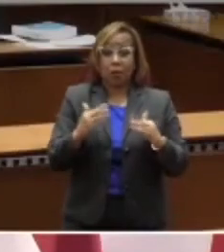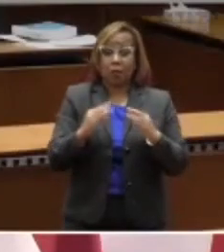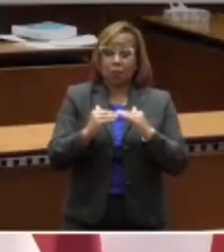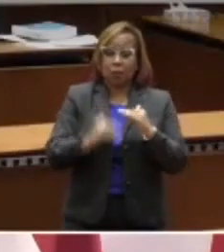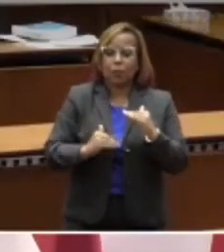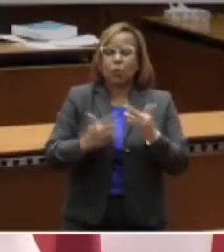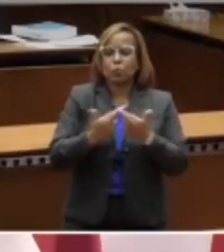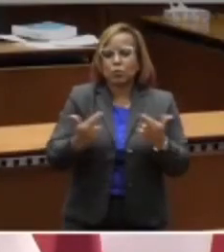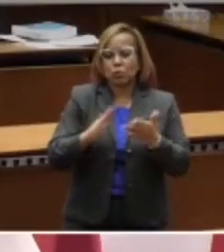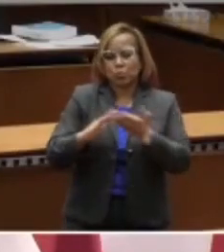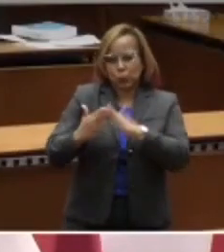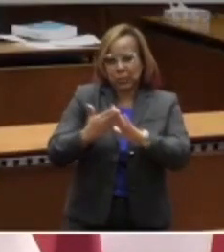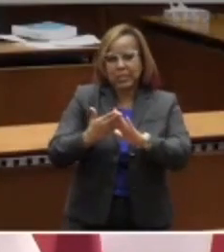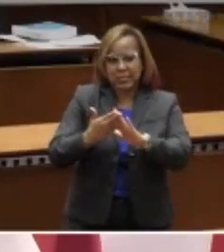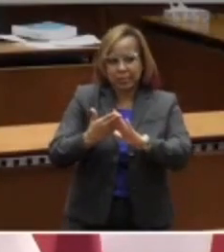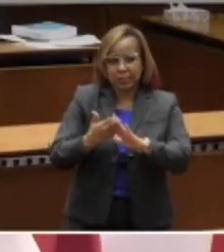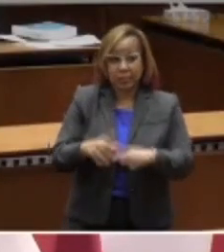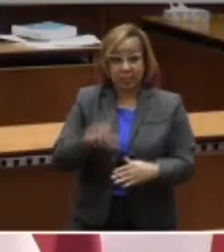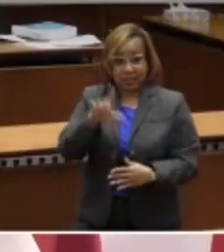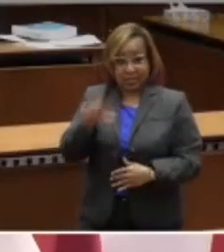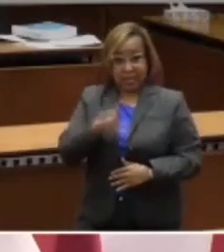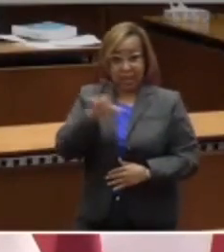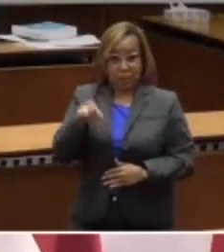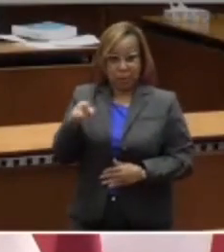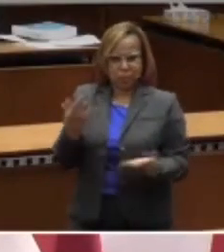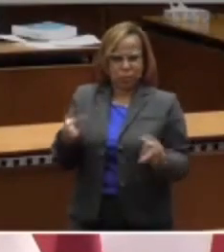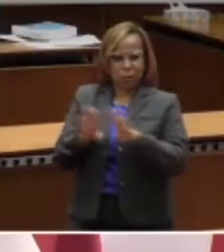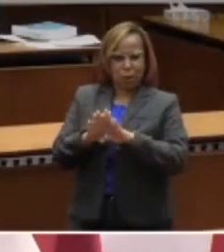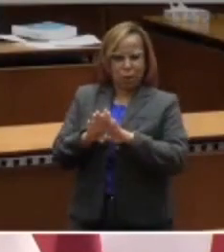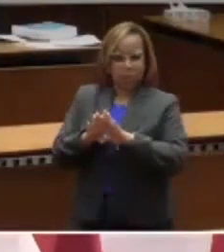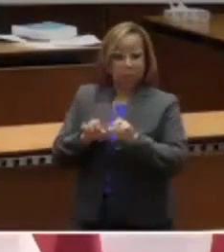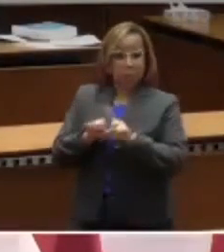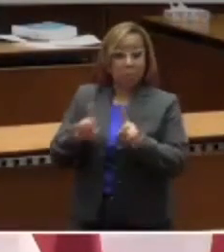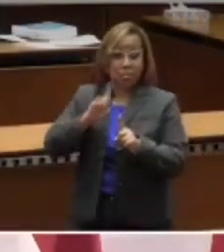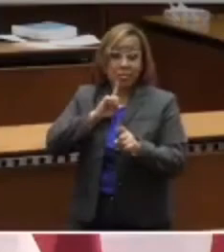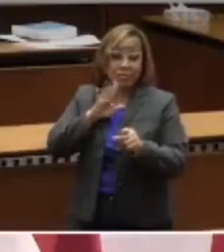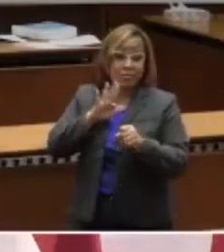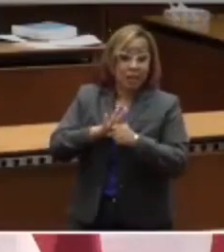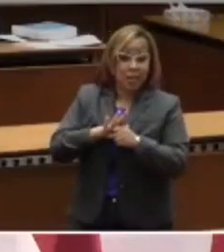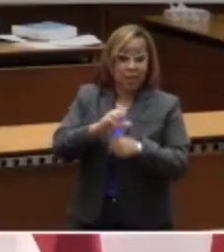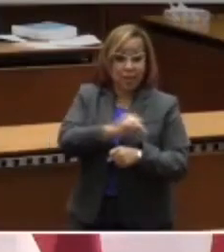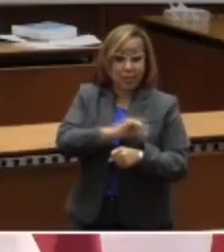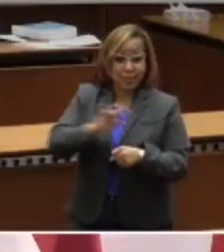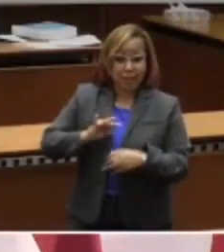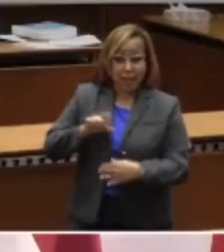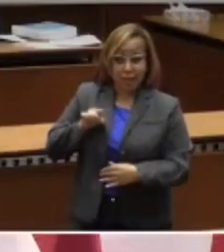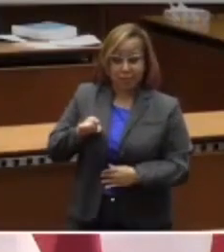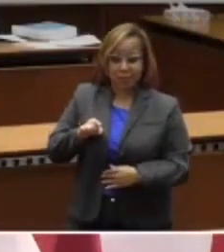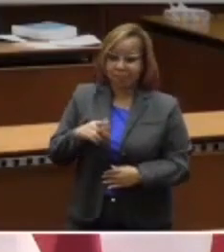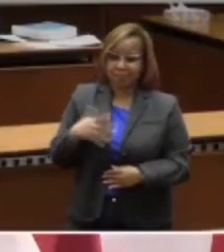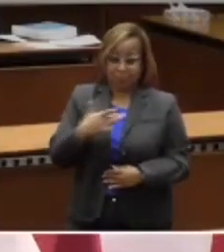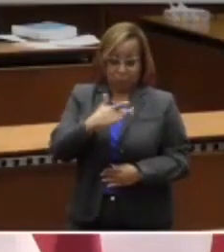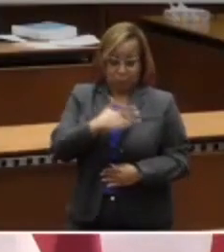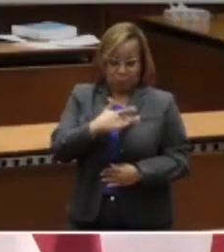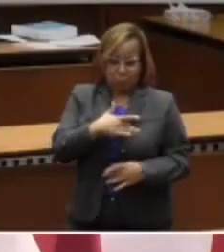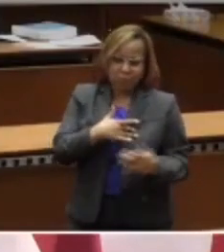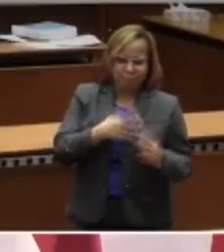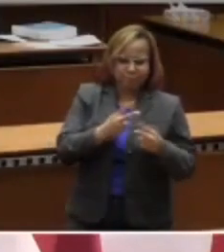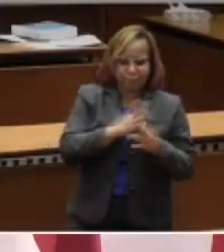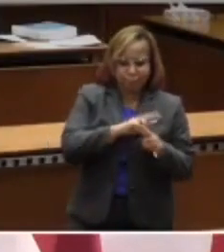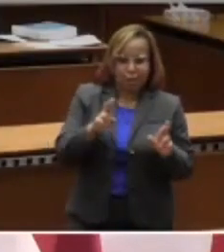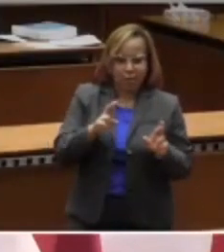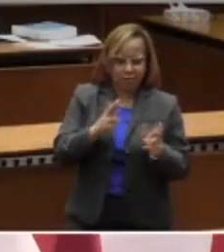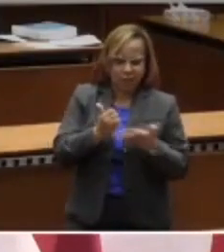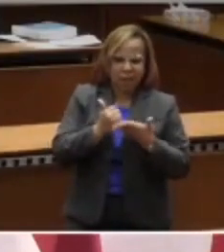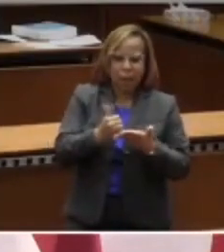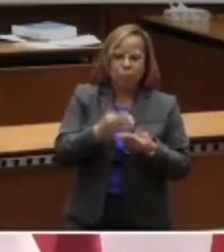under-resourced communities. The libraries were closed, but the dedicated library staff opened their hearts and helped